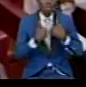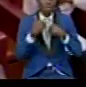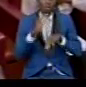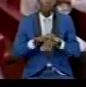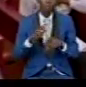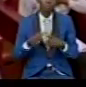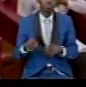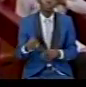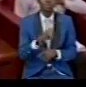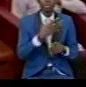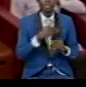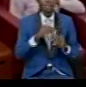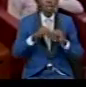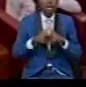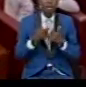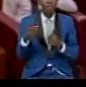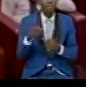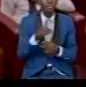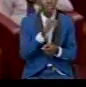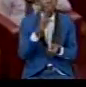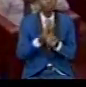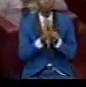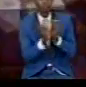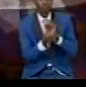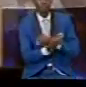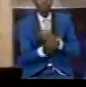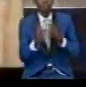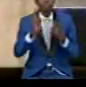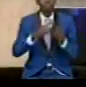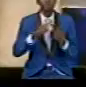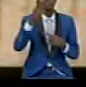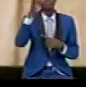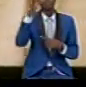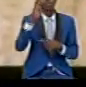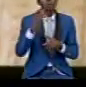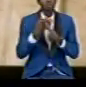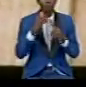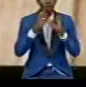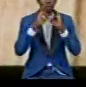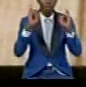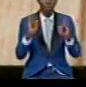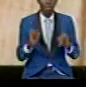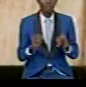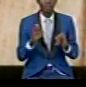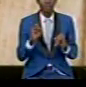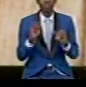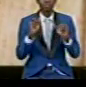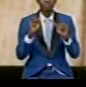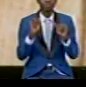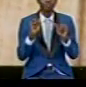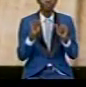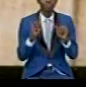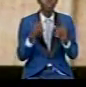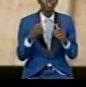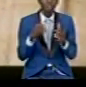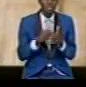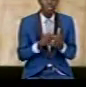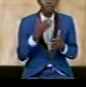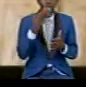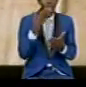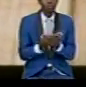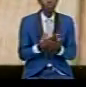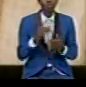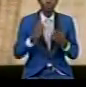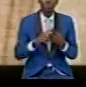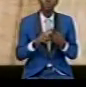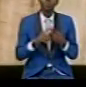you, how ye turned to God from idols. It pays to serve the Lord. It